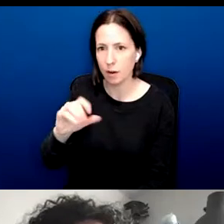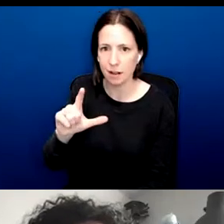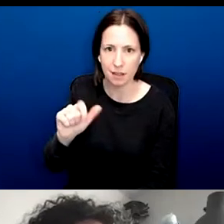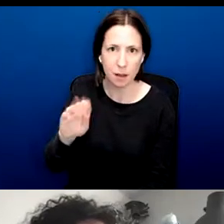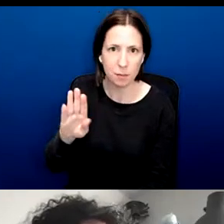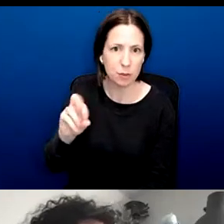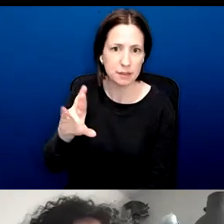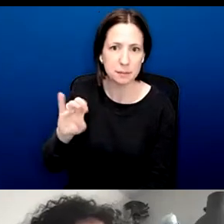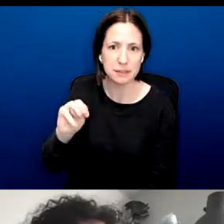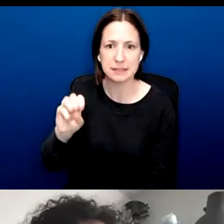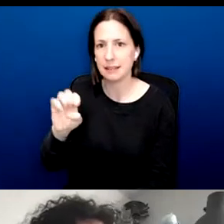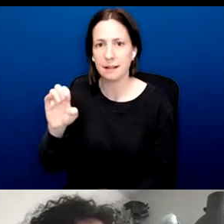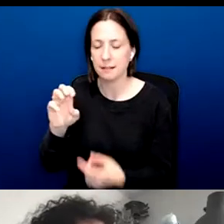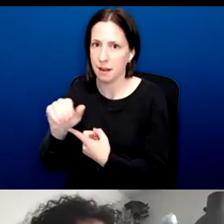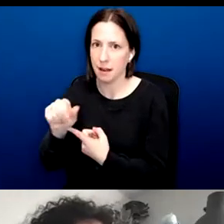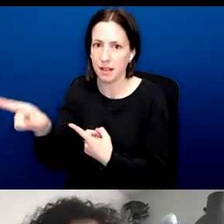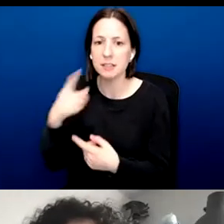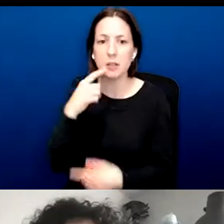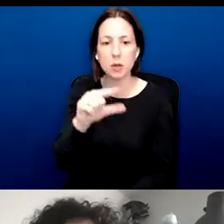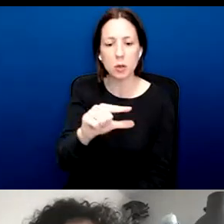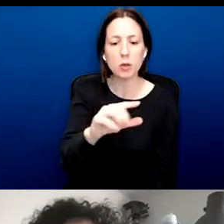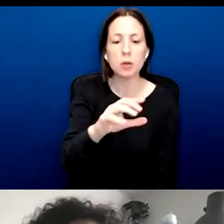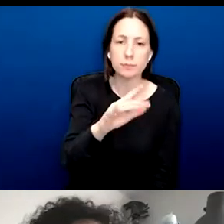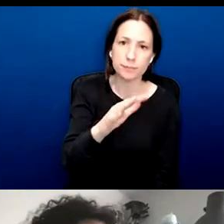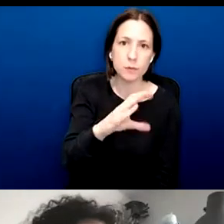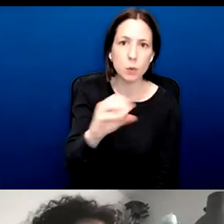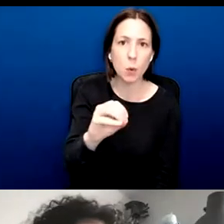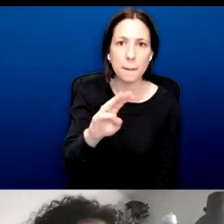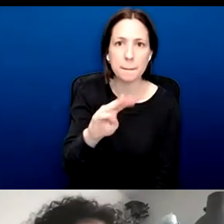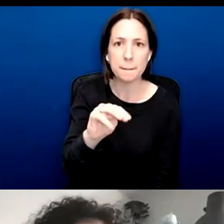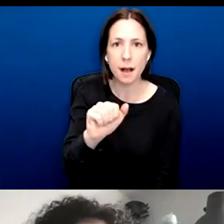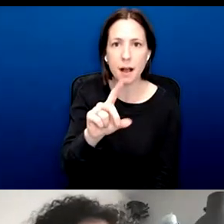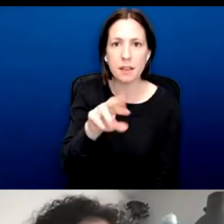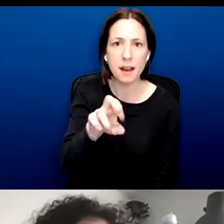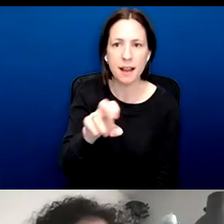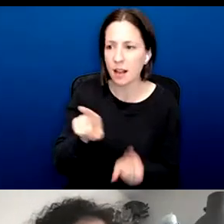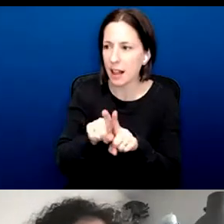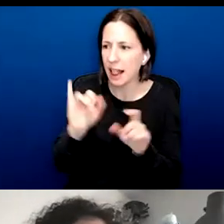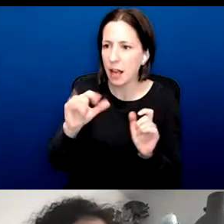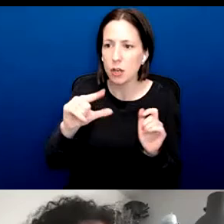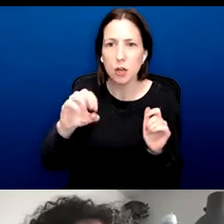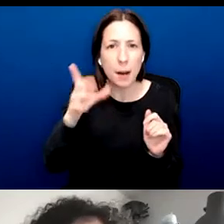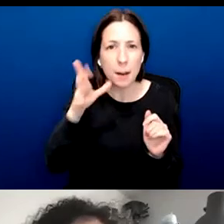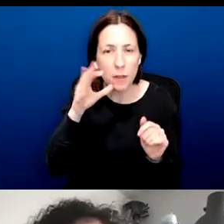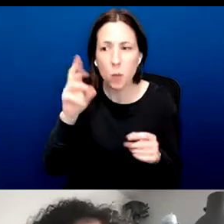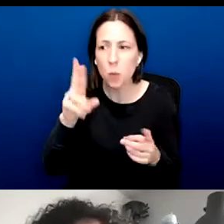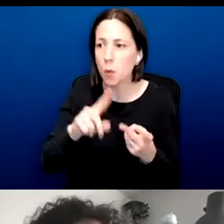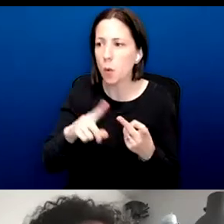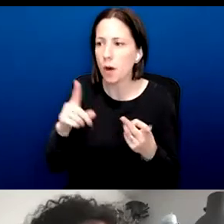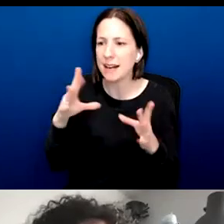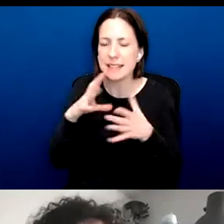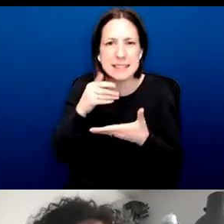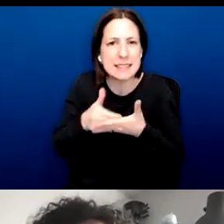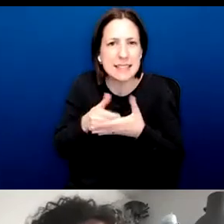Spanish, comadre is like a godmother or a woman who is an important family friend or